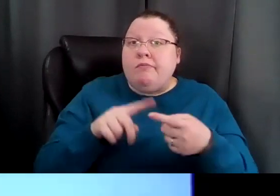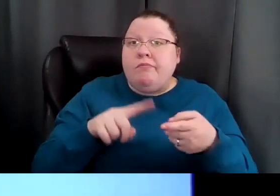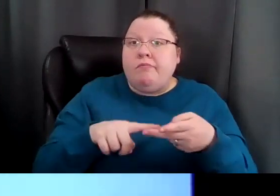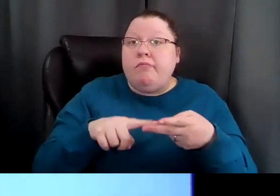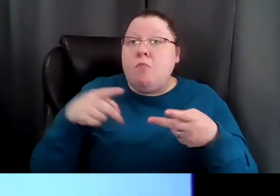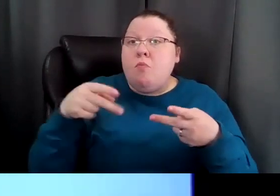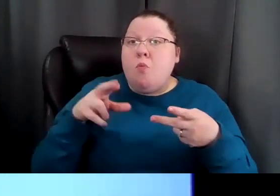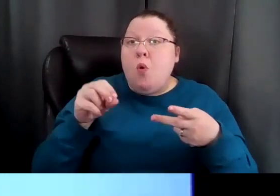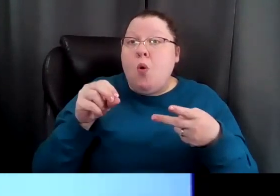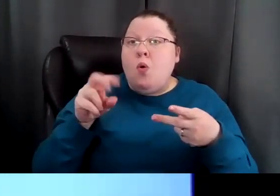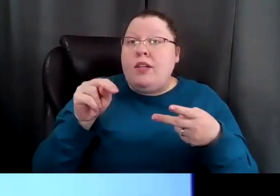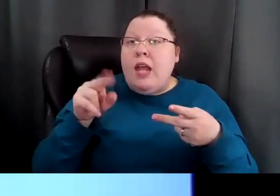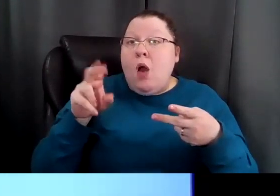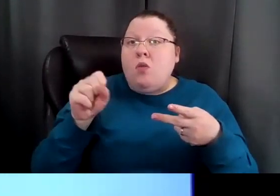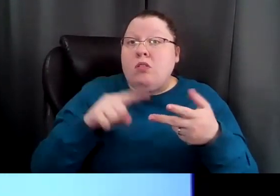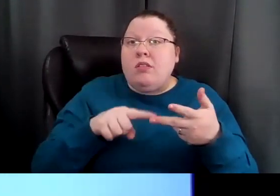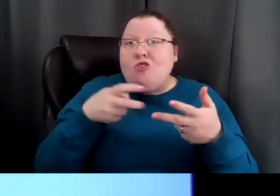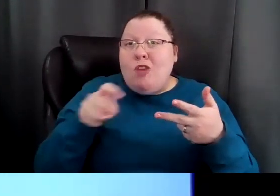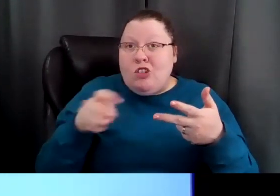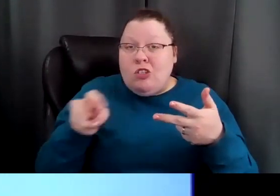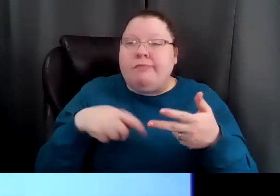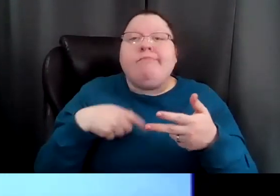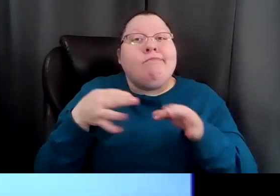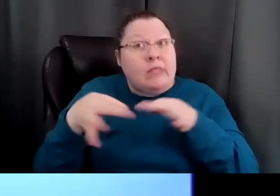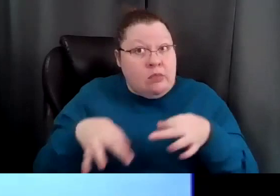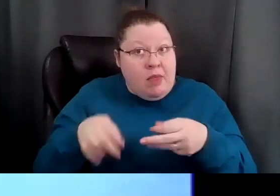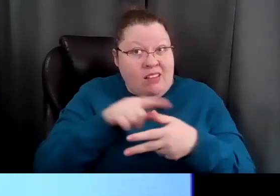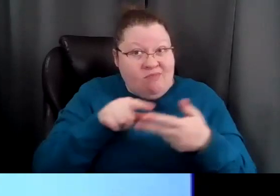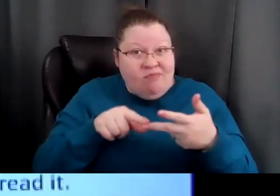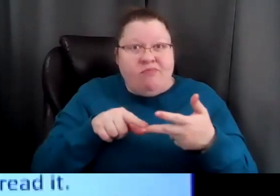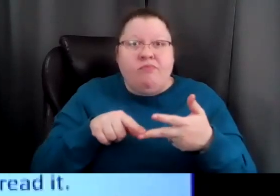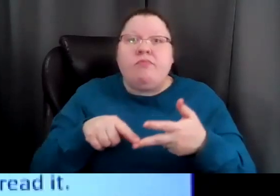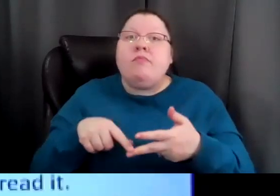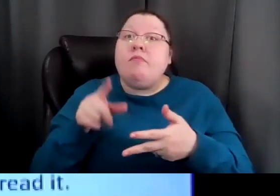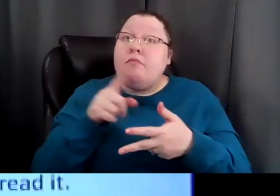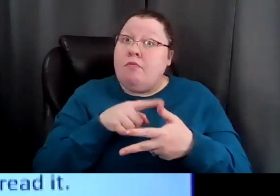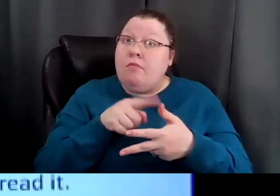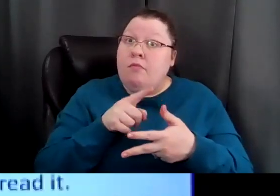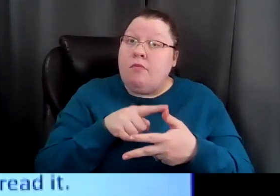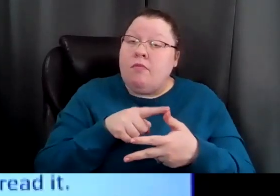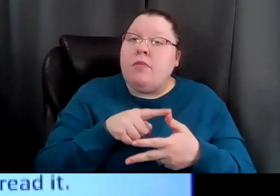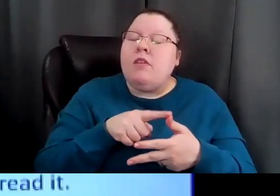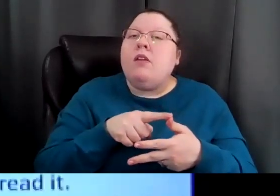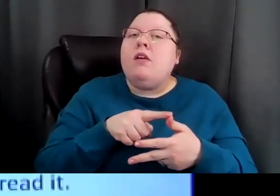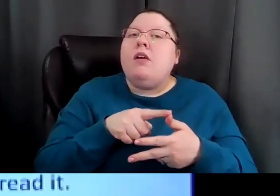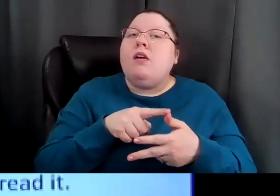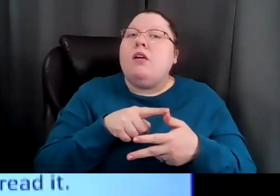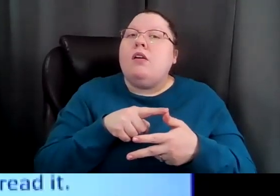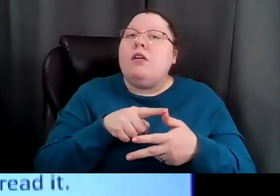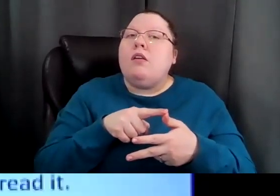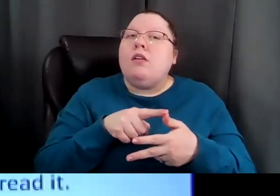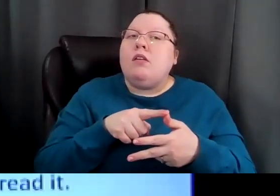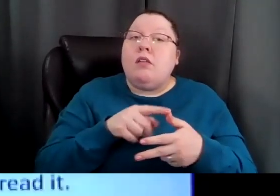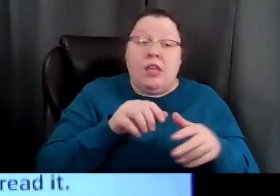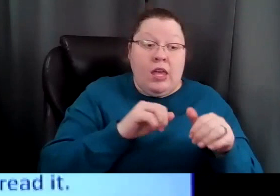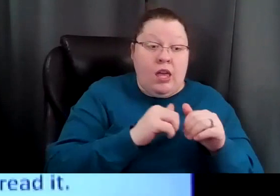pronouns, transitions. Let me explain. Be on the watch for directions. Here is the manual. Be sure to read